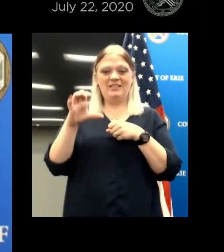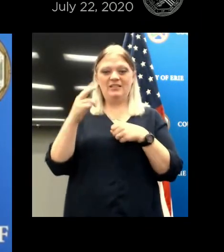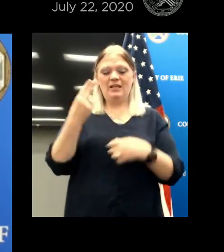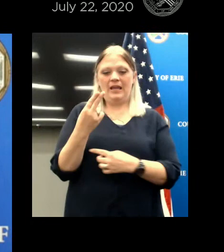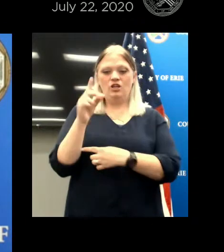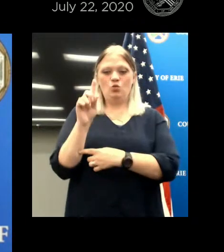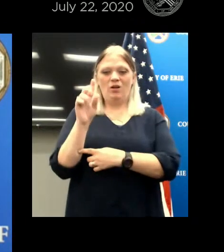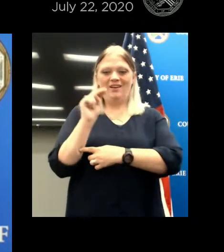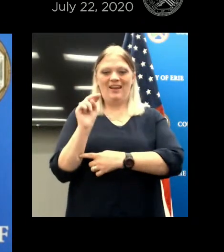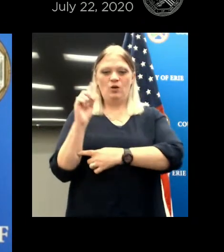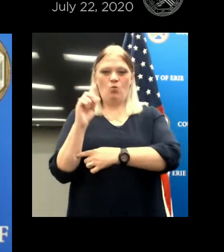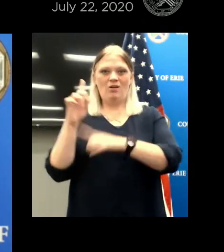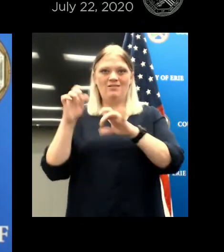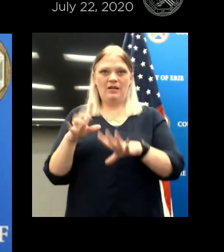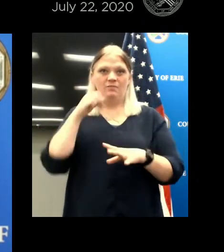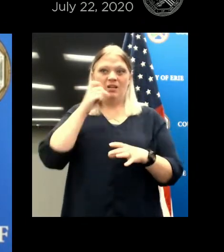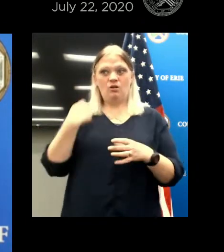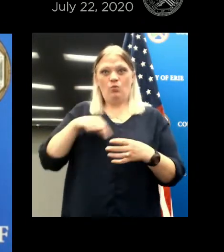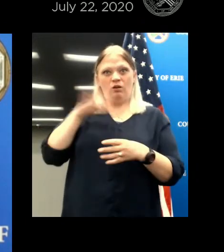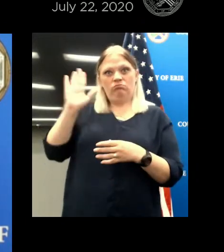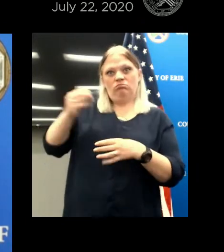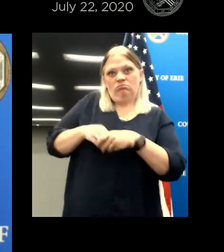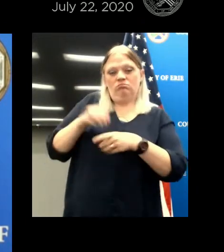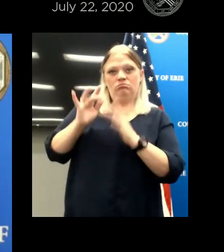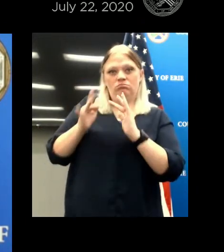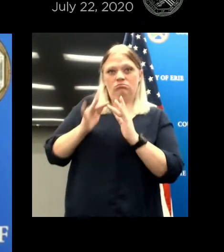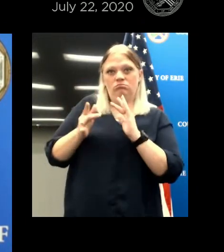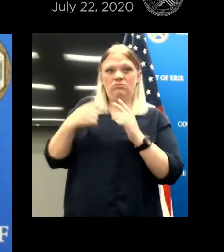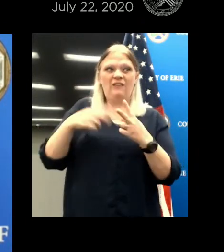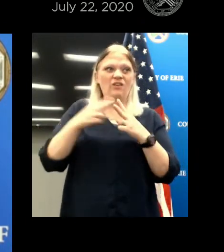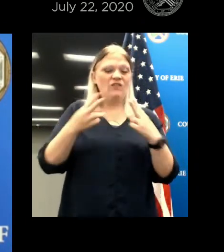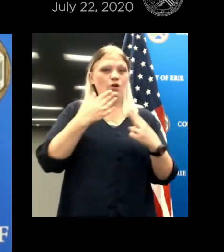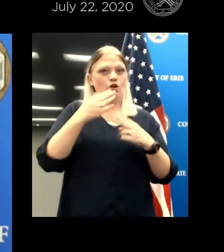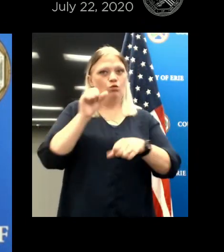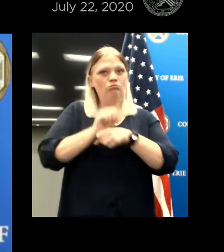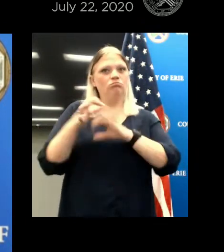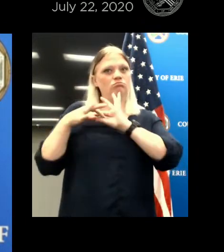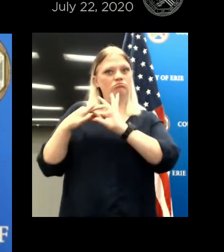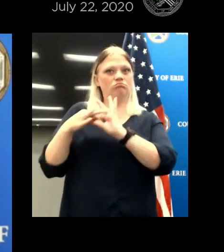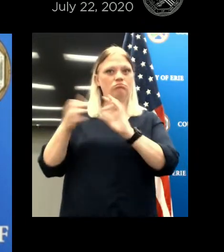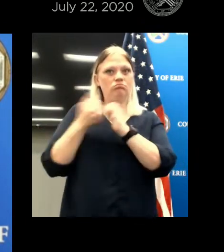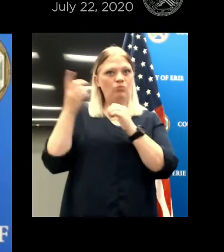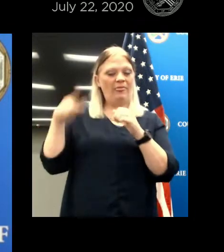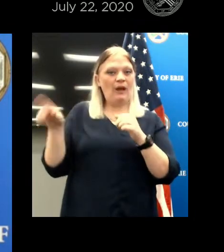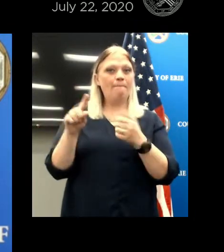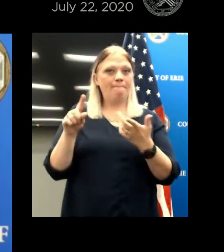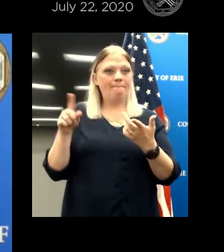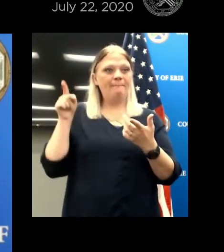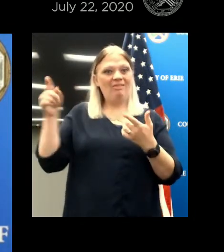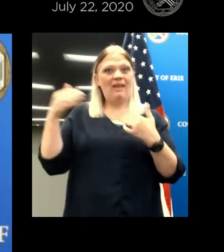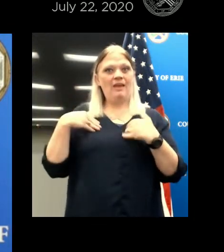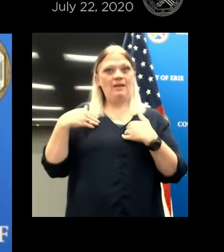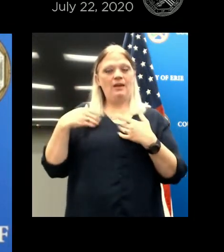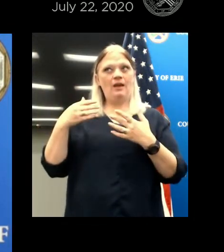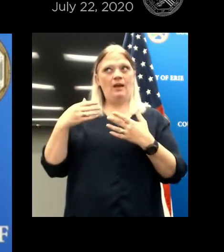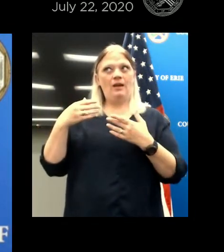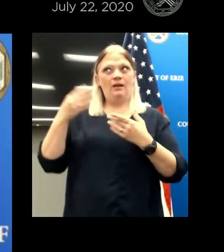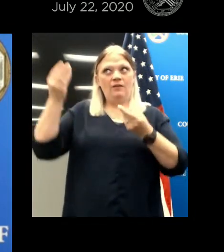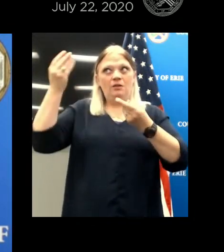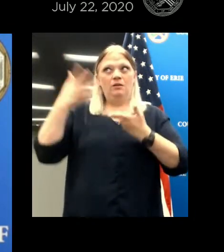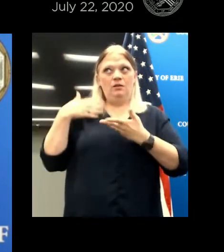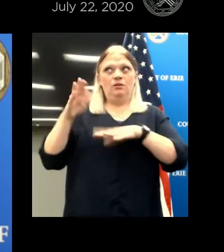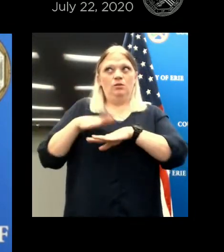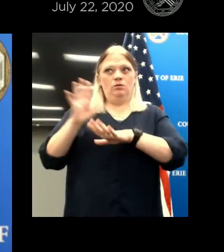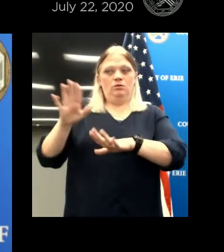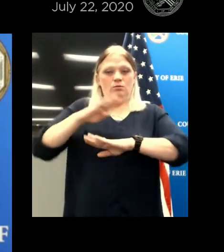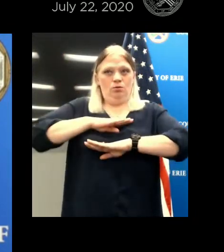H1N1 test because we're part of this network. So we have a very good working relationship with them, and they have assured us that